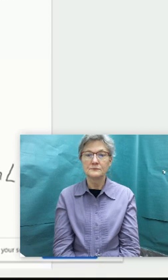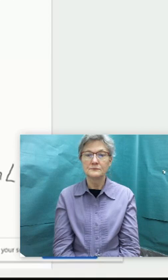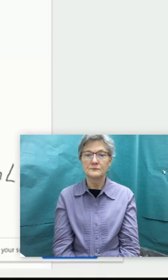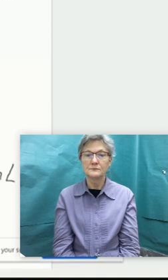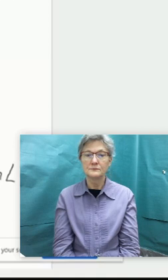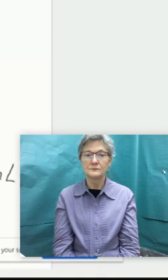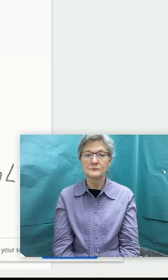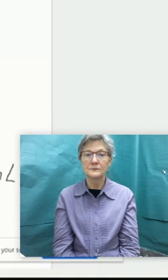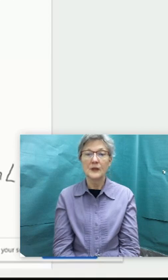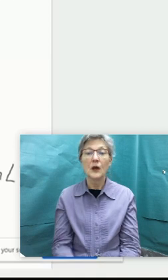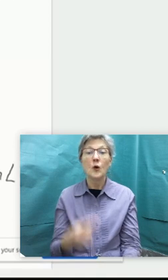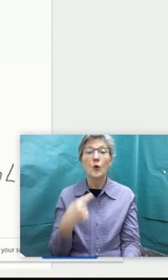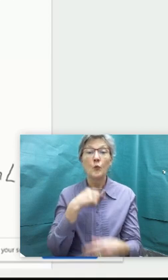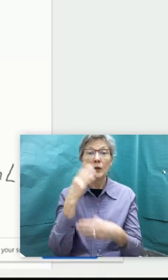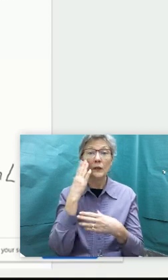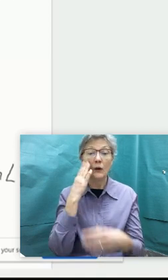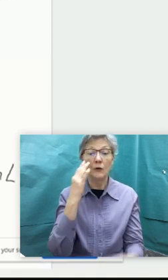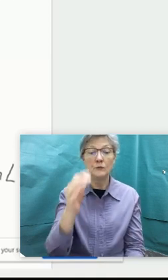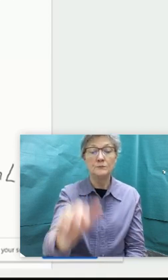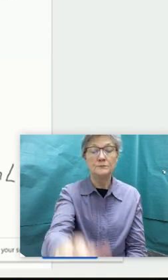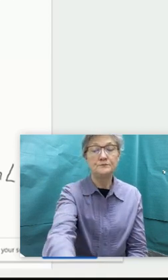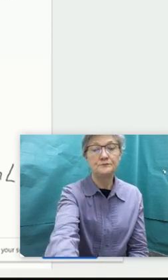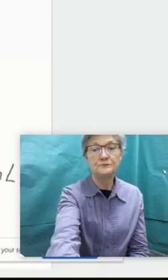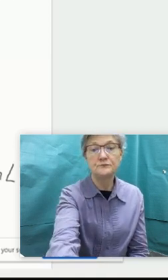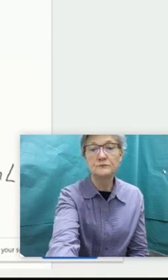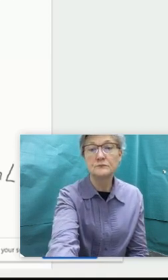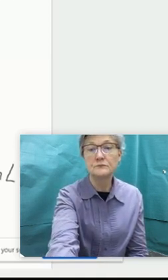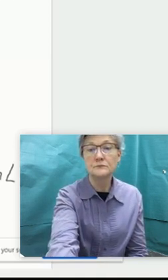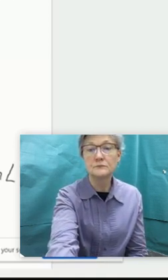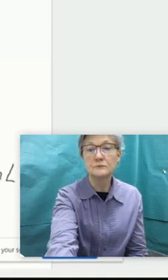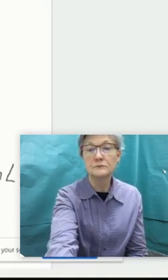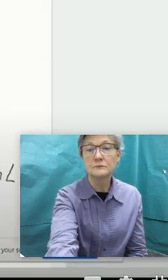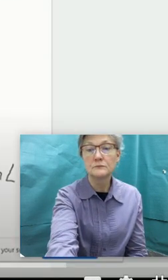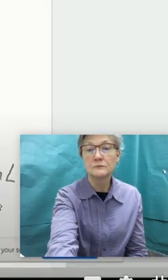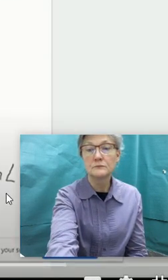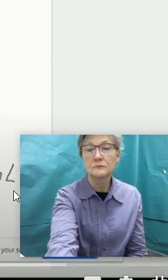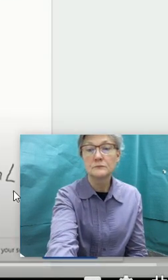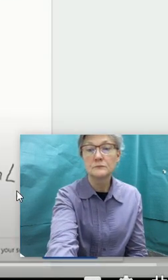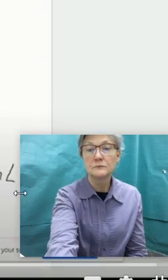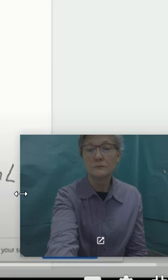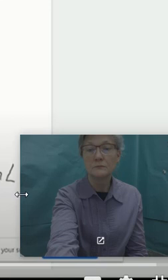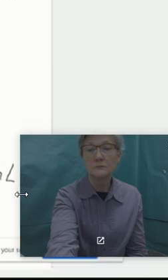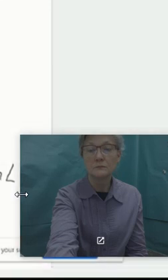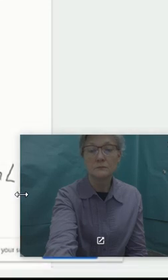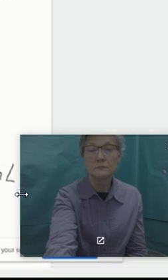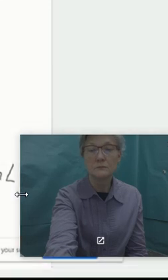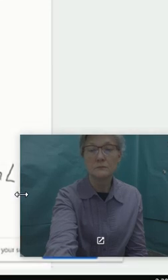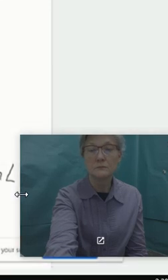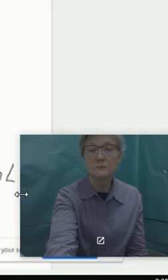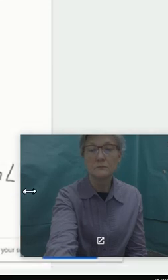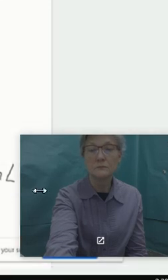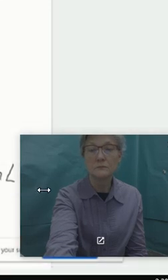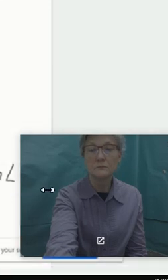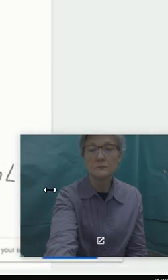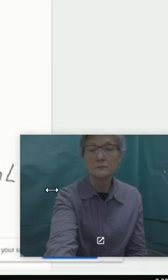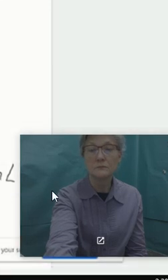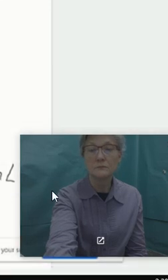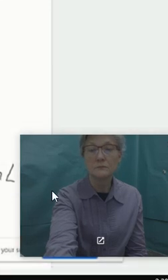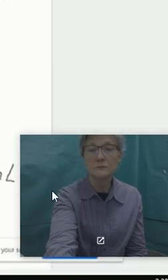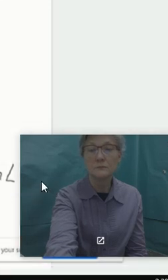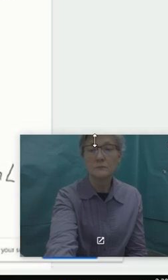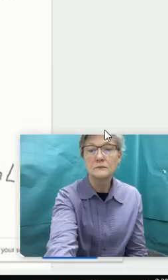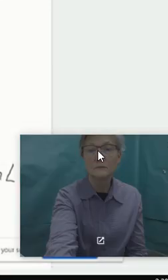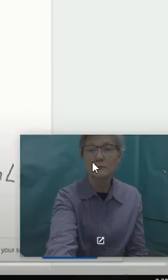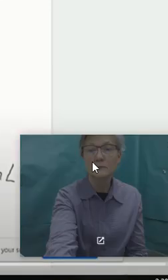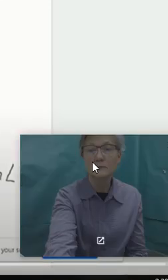Okay, so we know from our visual here, as well as our bar model, that the measure